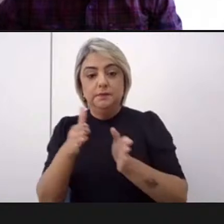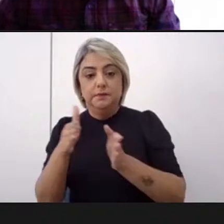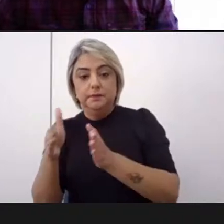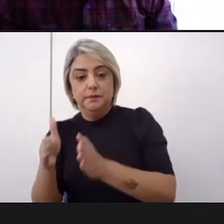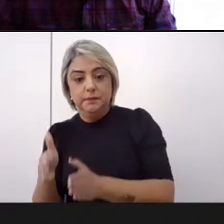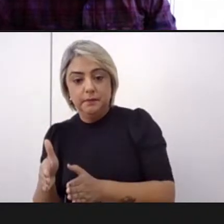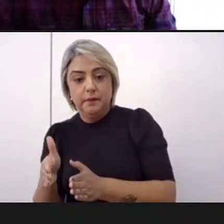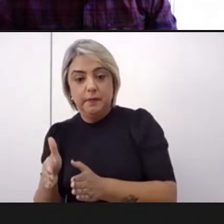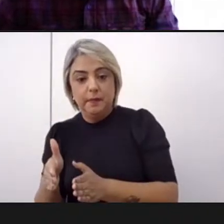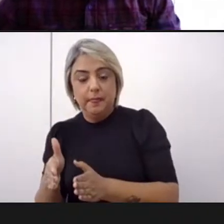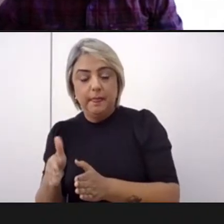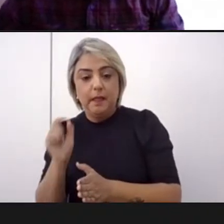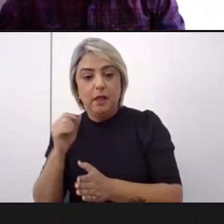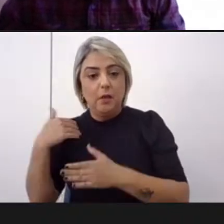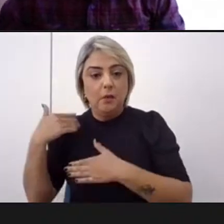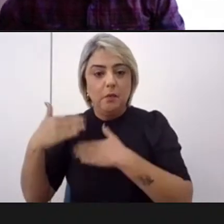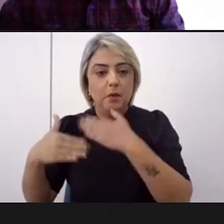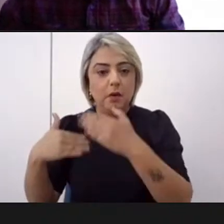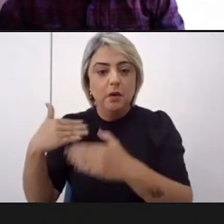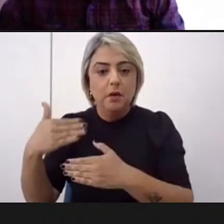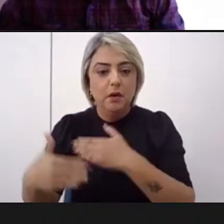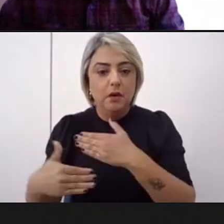litigation